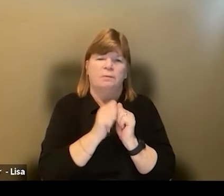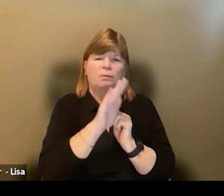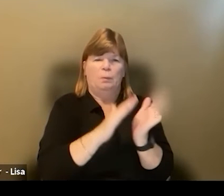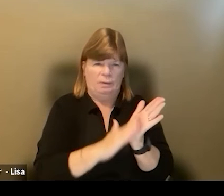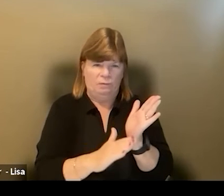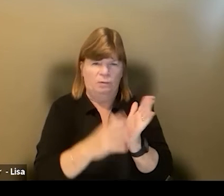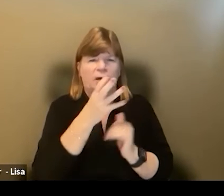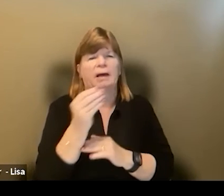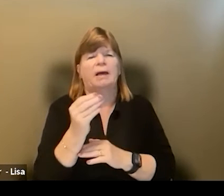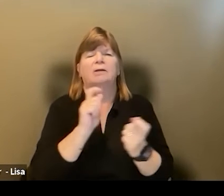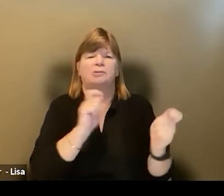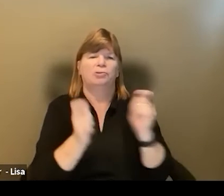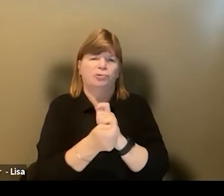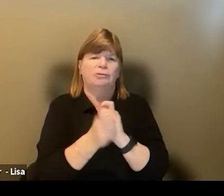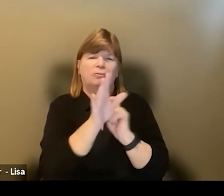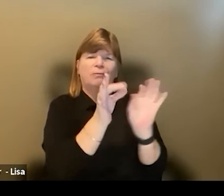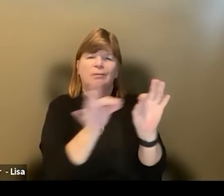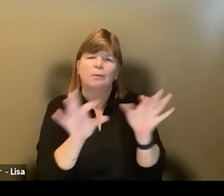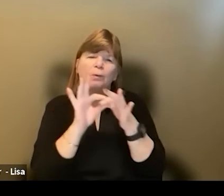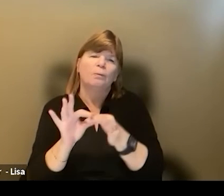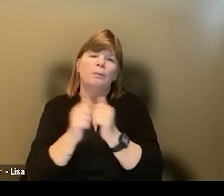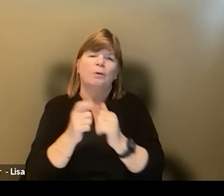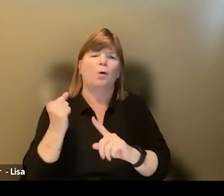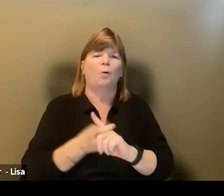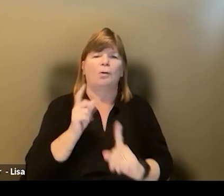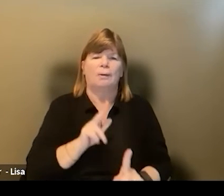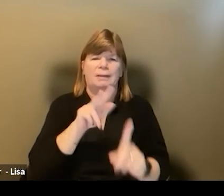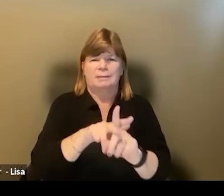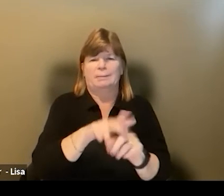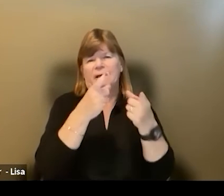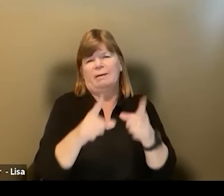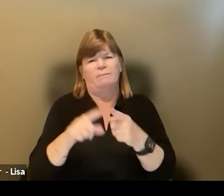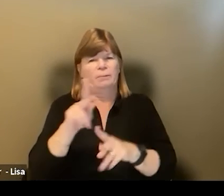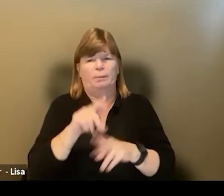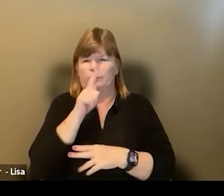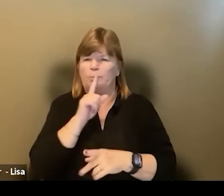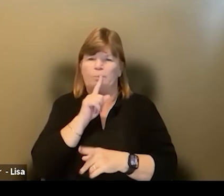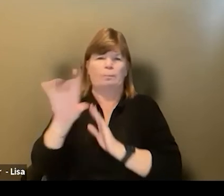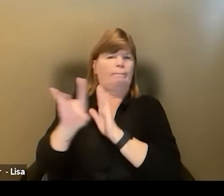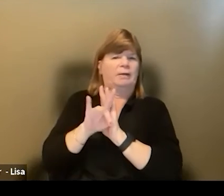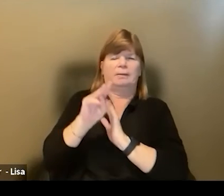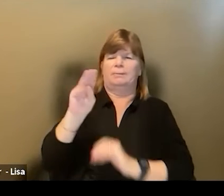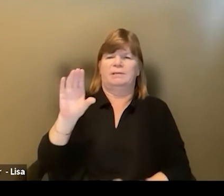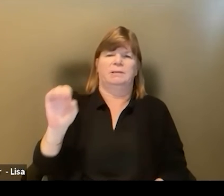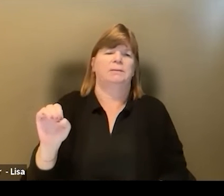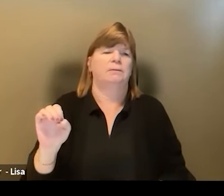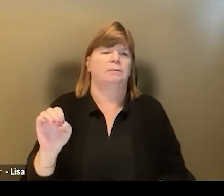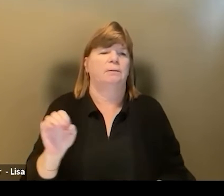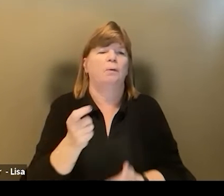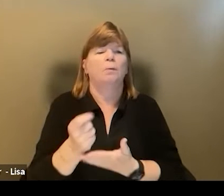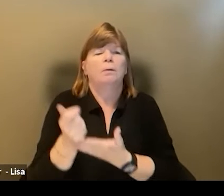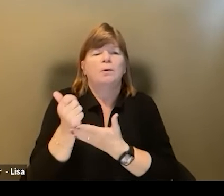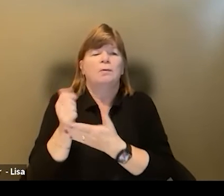waiver and revises language regarding auto assignment occur for those who do not select an MCE,